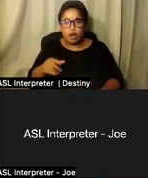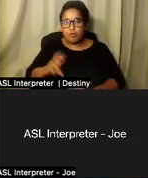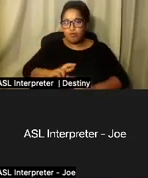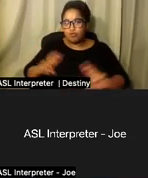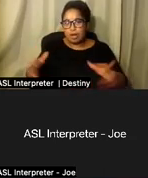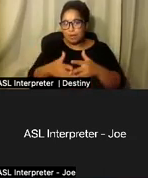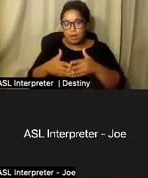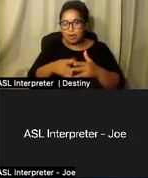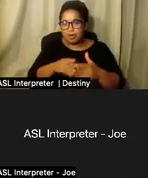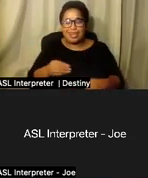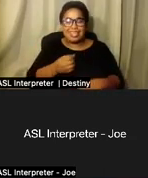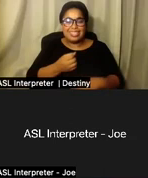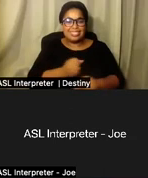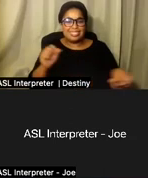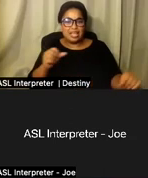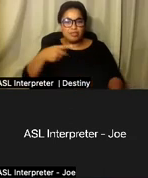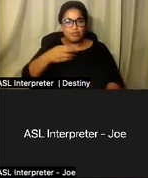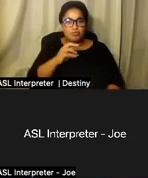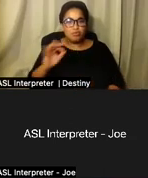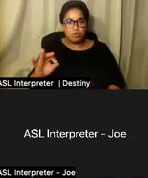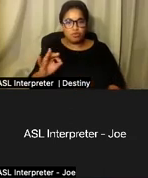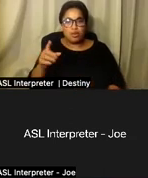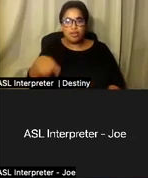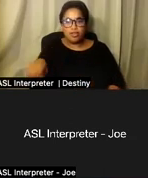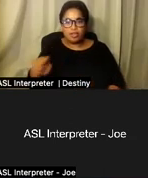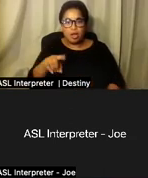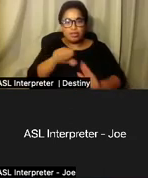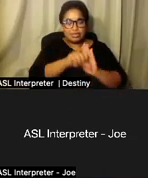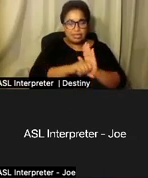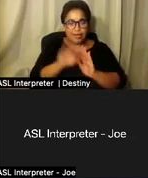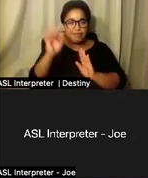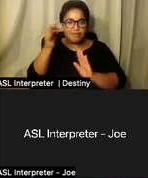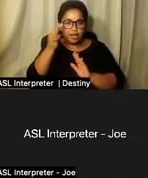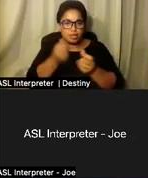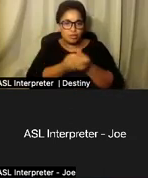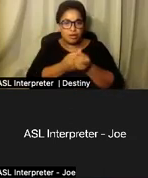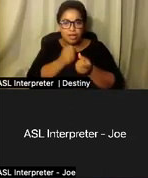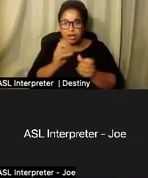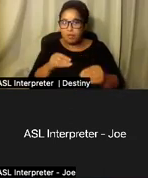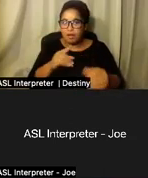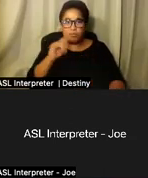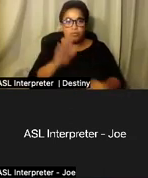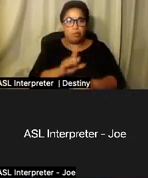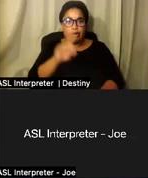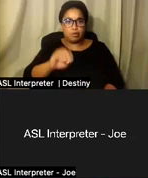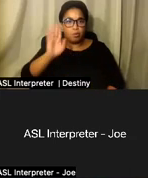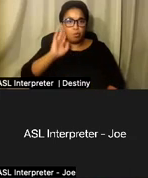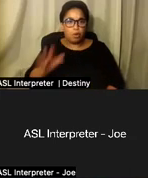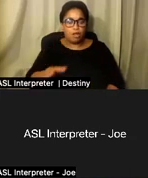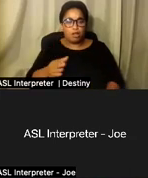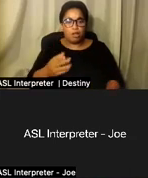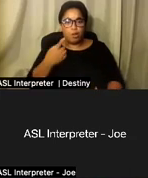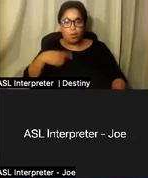and Safety Proof, our state and federal sponsors, do not offer any guarantees that these actions and